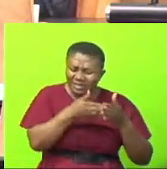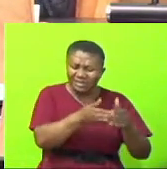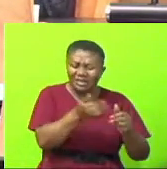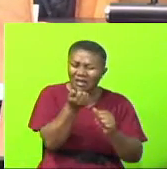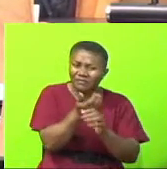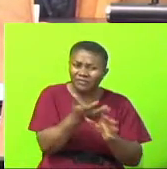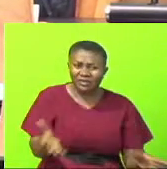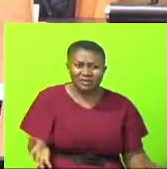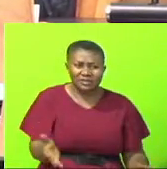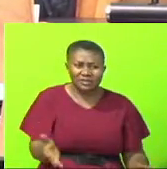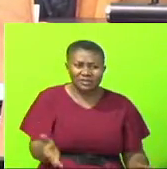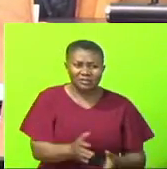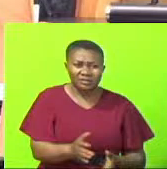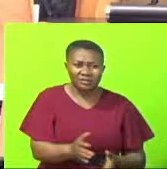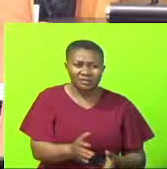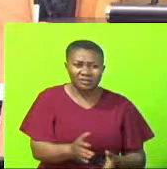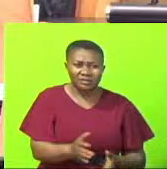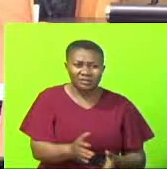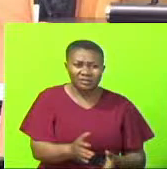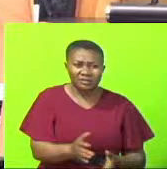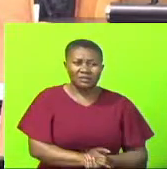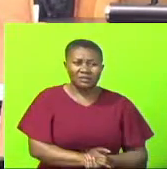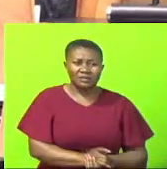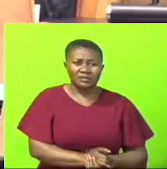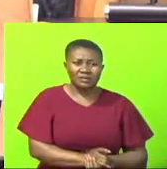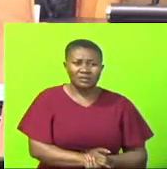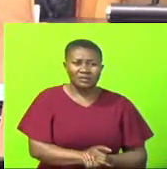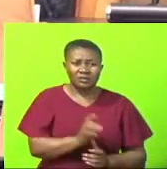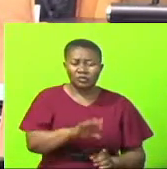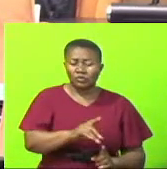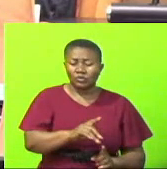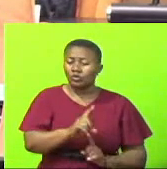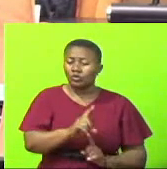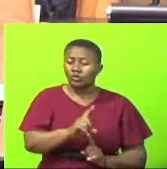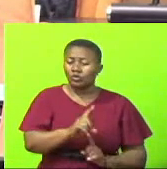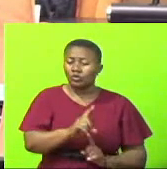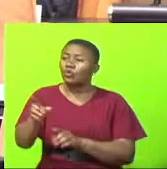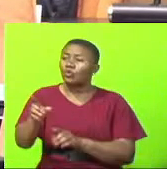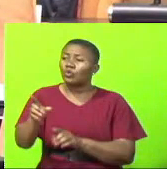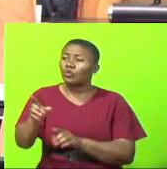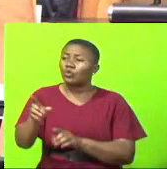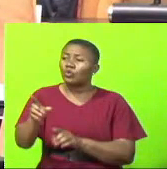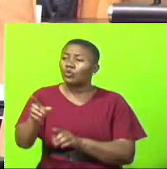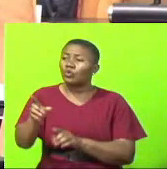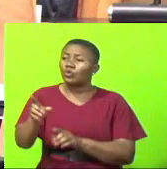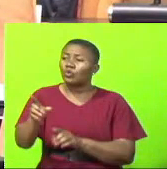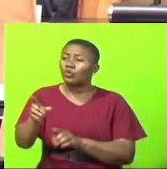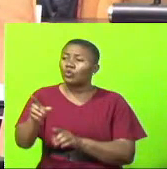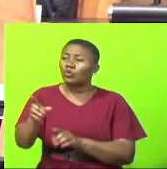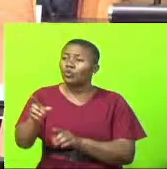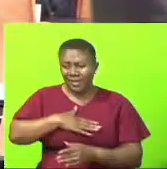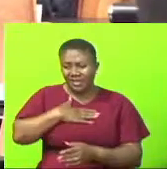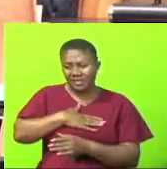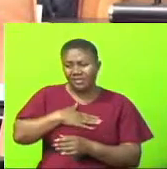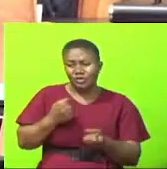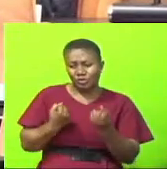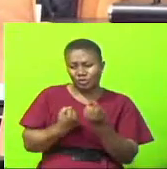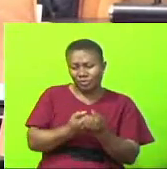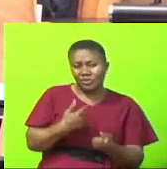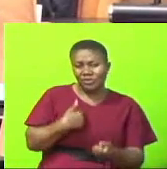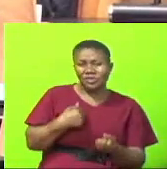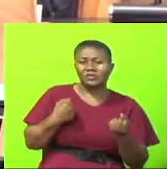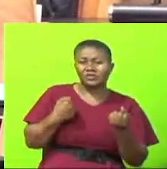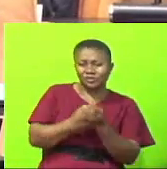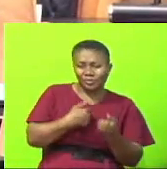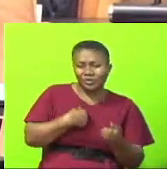propose institutional corruption that you go and then ask people for a mandate and they give you with certain terms, and you come here and pocket